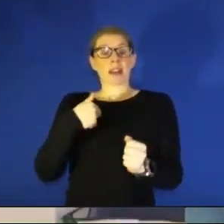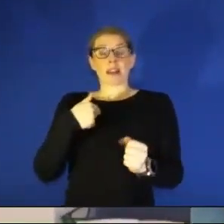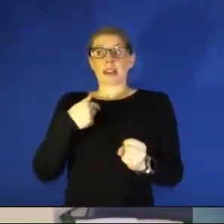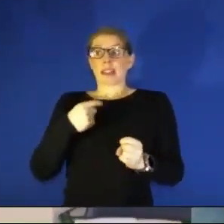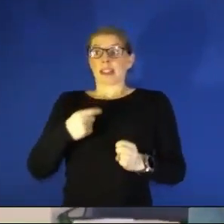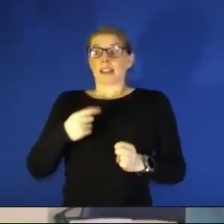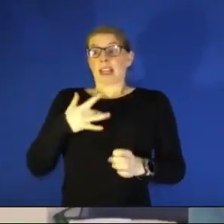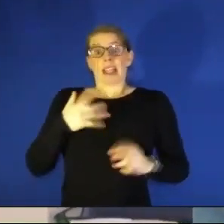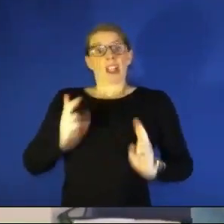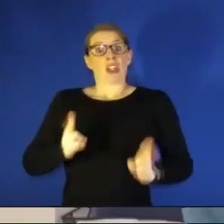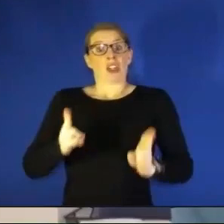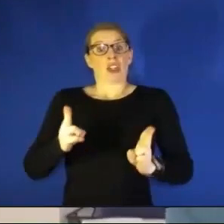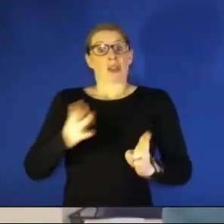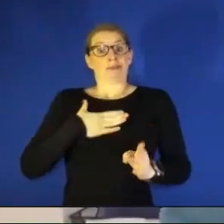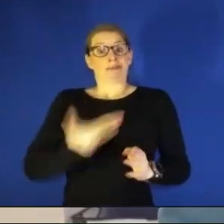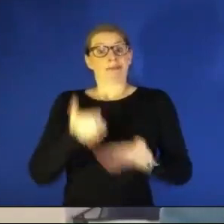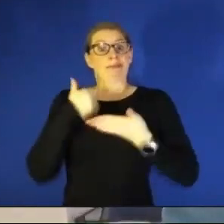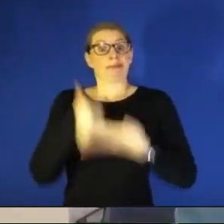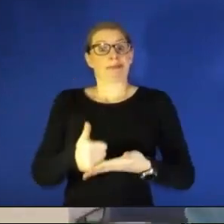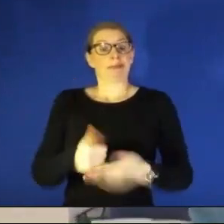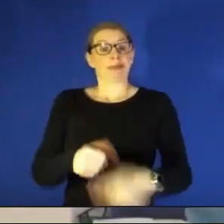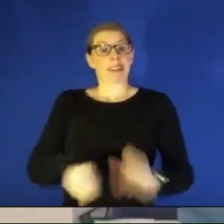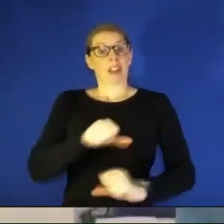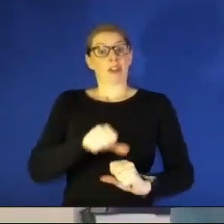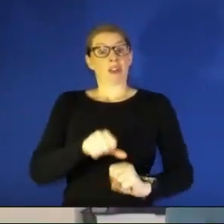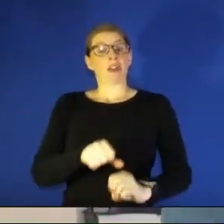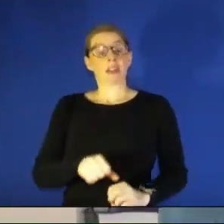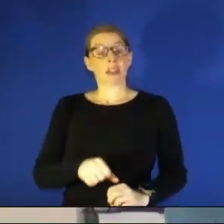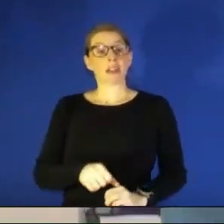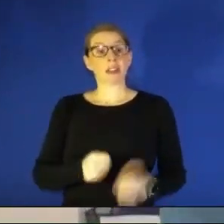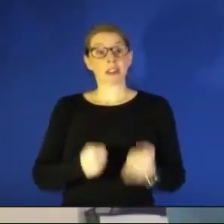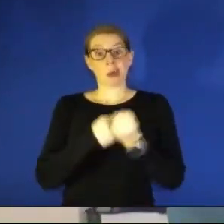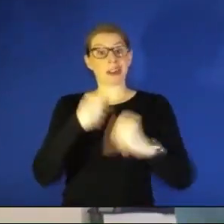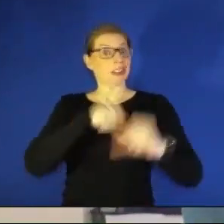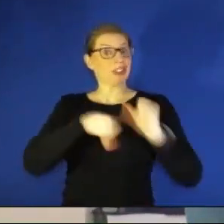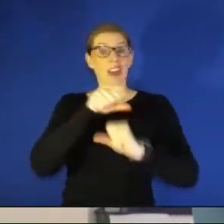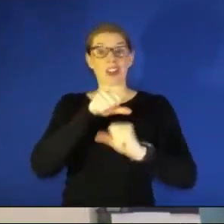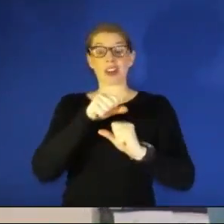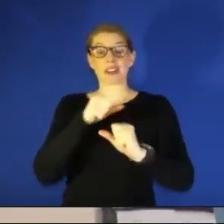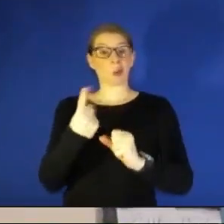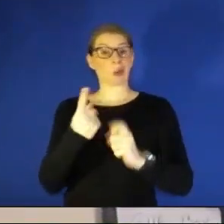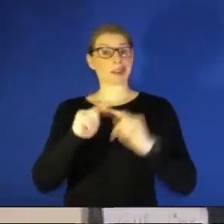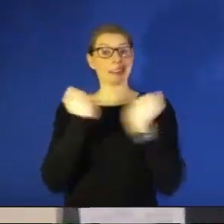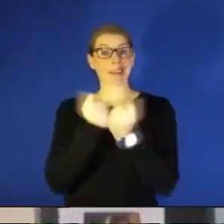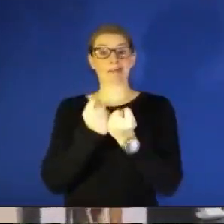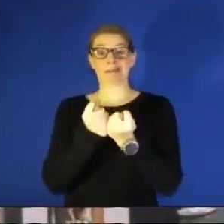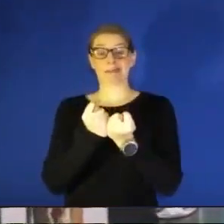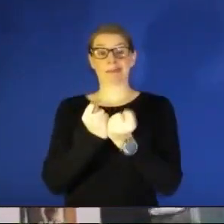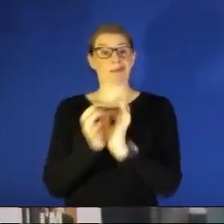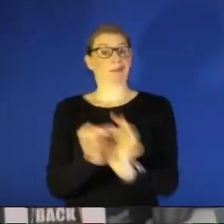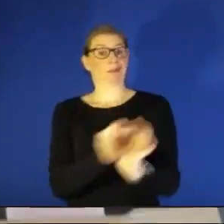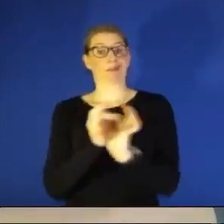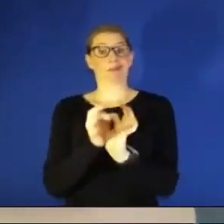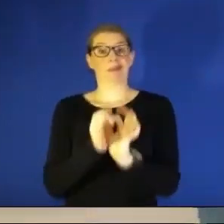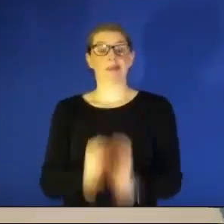being willing to help your teammates and being there for each other. We're all one team, and just being a team player. Alan and Katie, thank you so